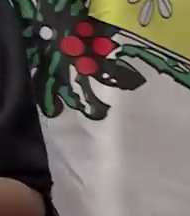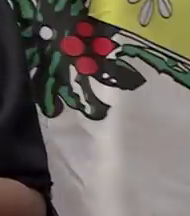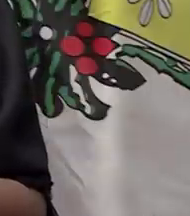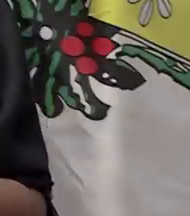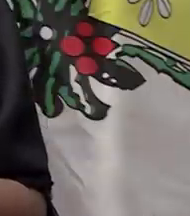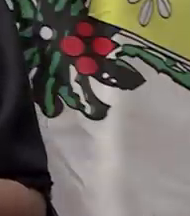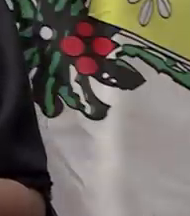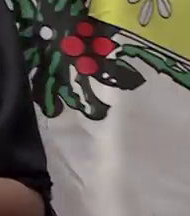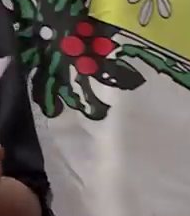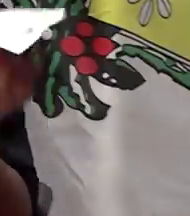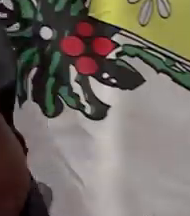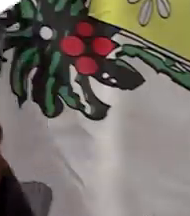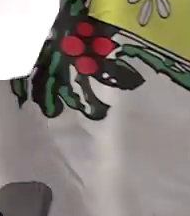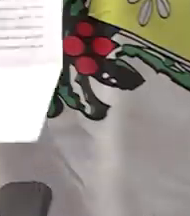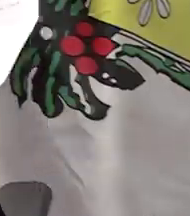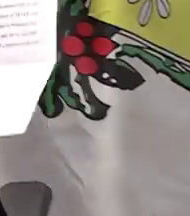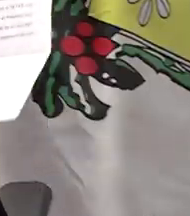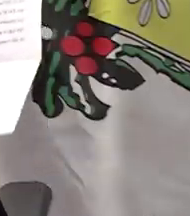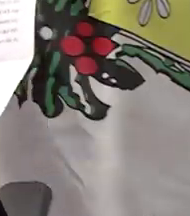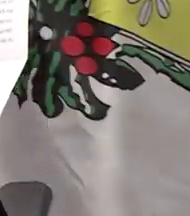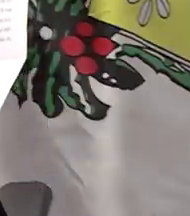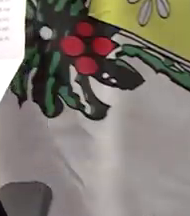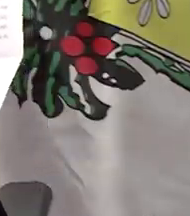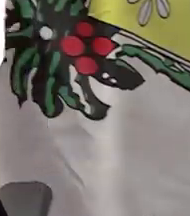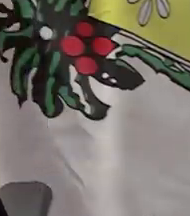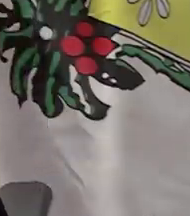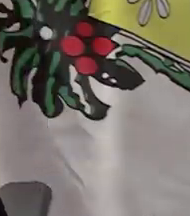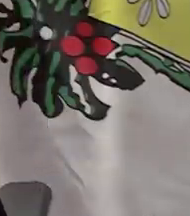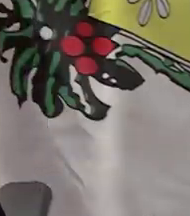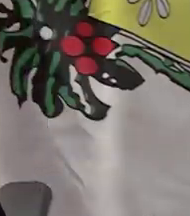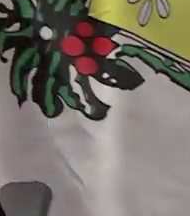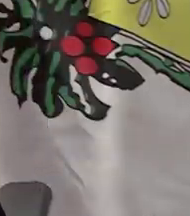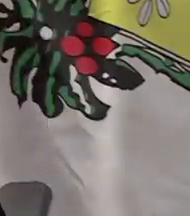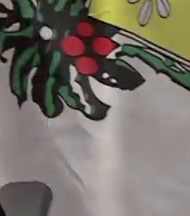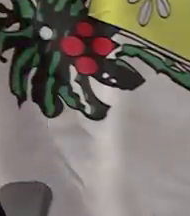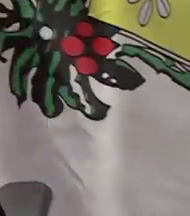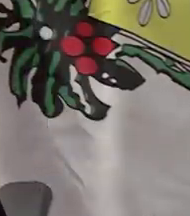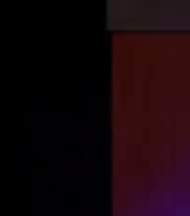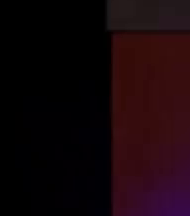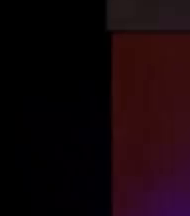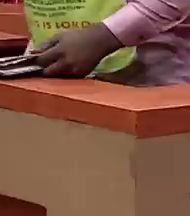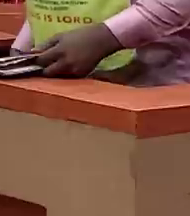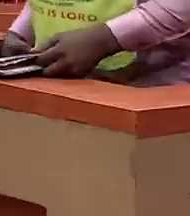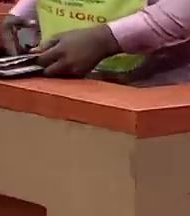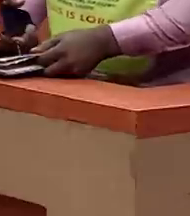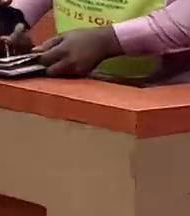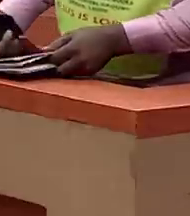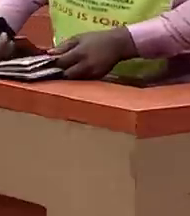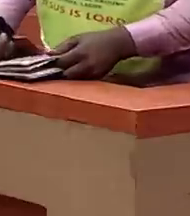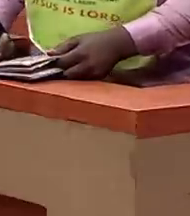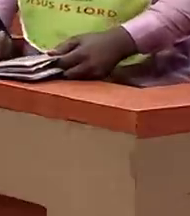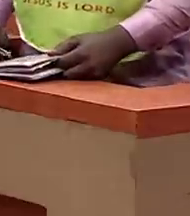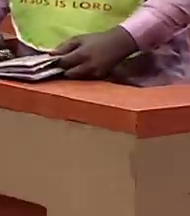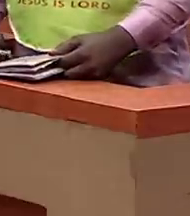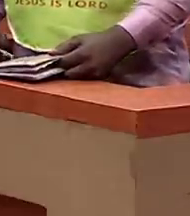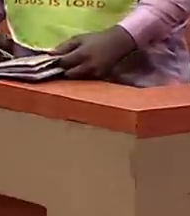he insisted that 56,000 naira is all he owes at this time. The landlord, Iwelu Augustine, has shown